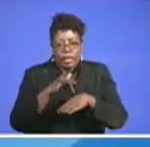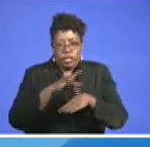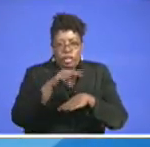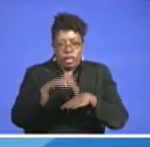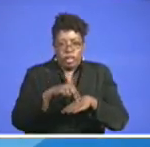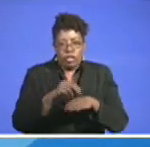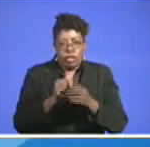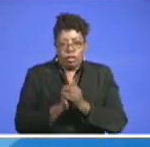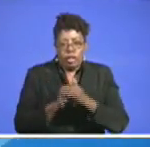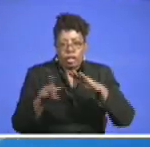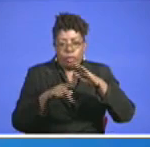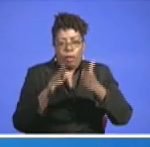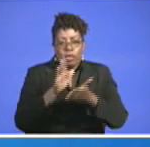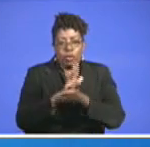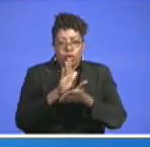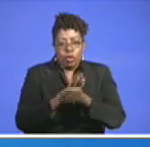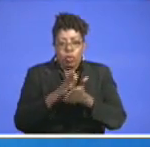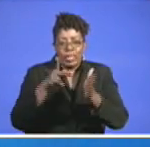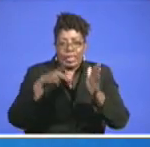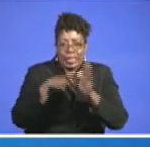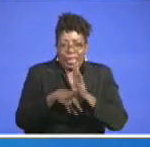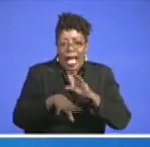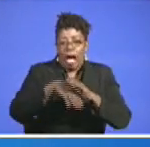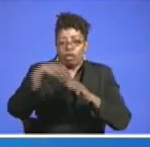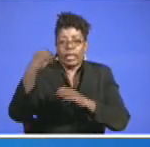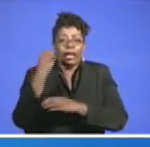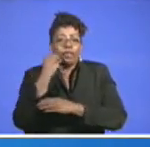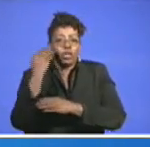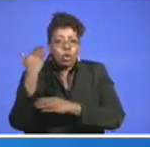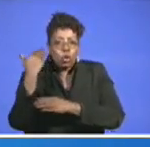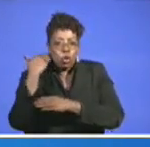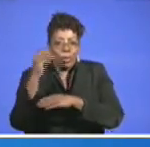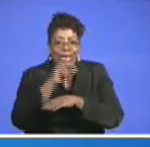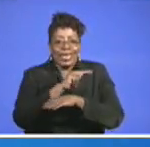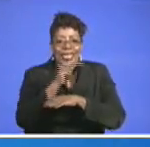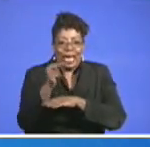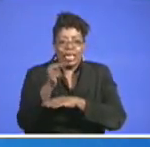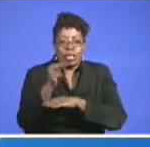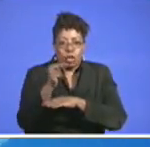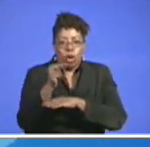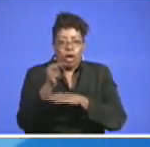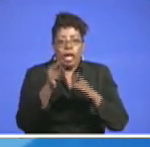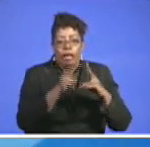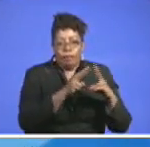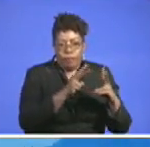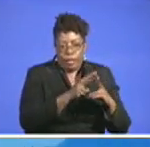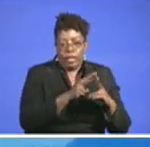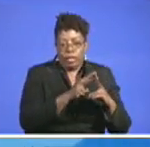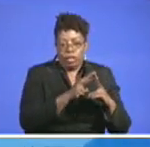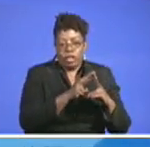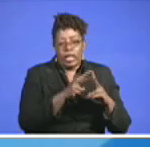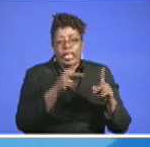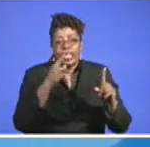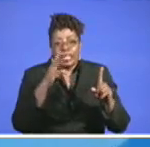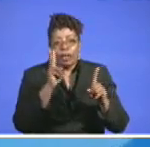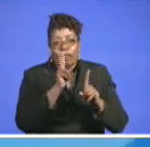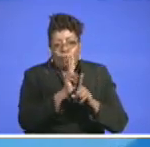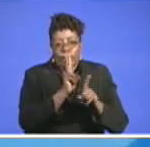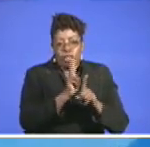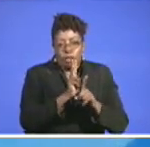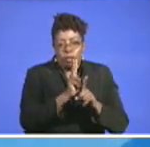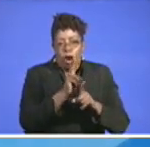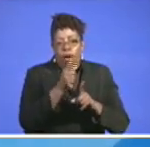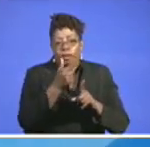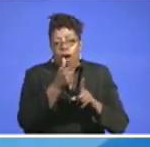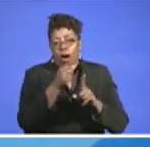Thelma Gibson primary school student was killed outside of his home in Nassau Village, a victim of a stray bullet from a drive-by shooting.